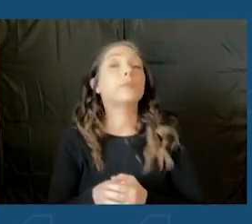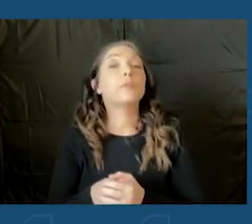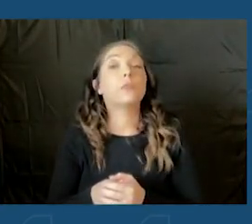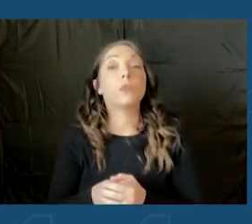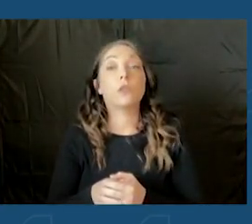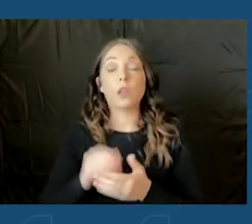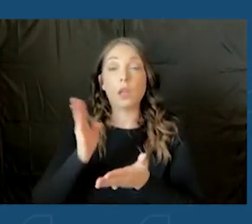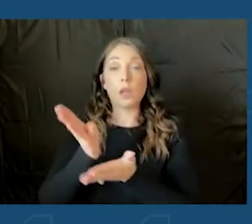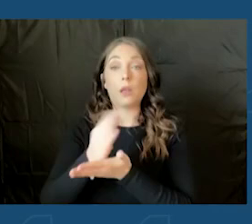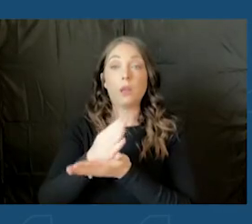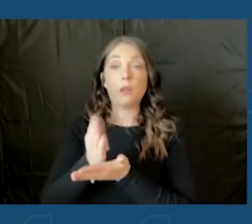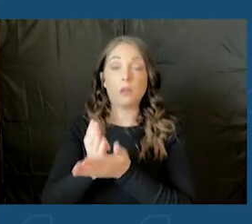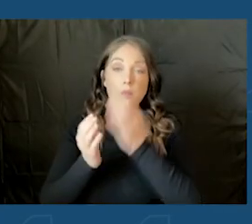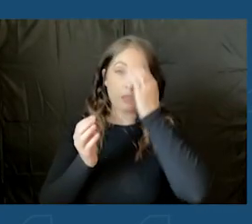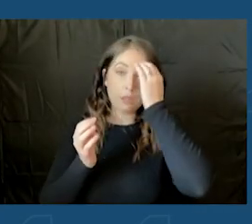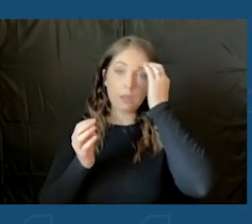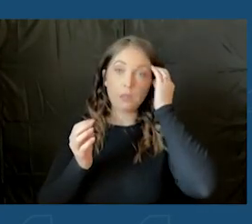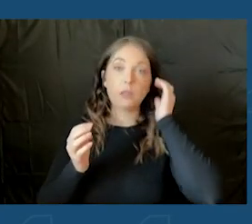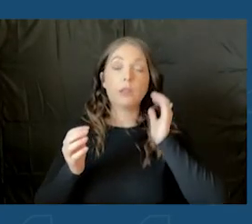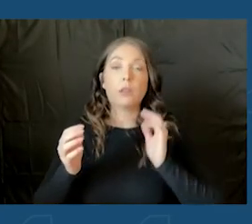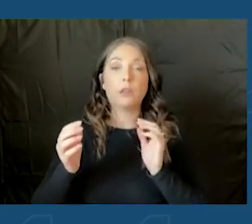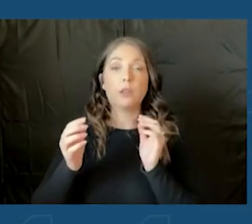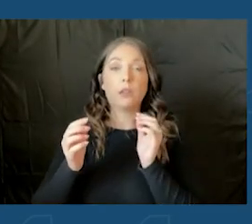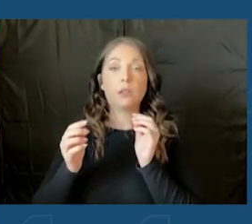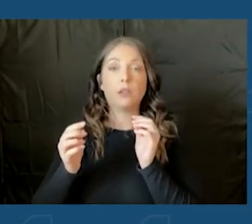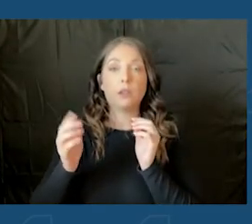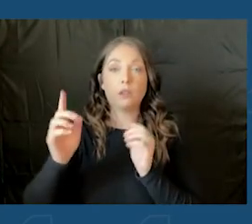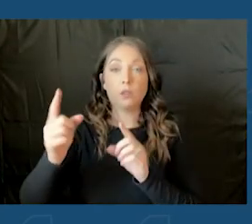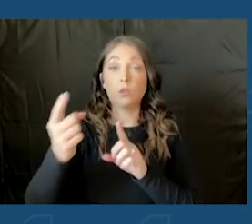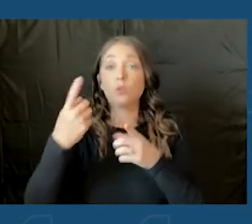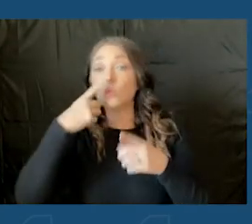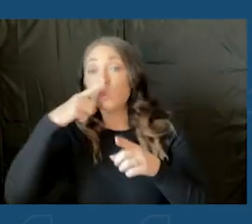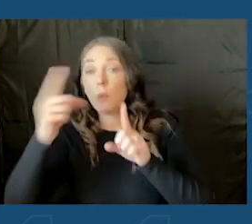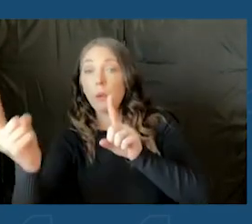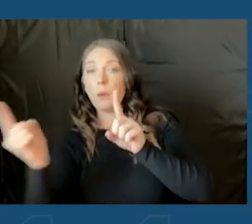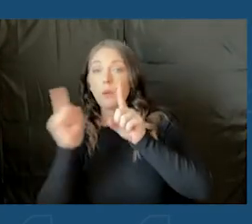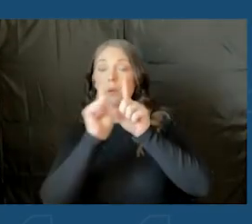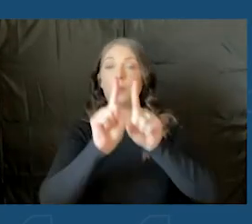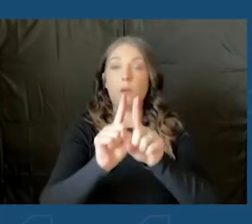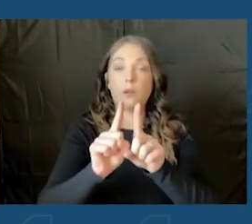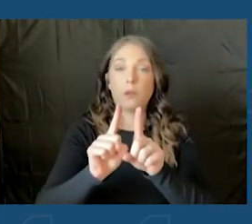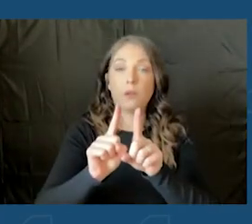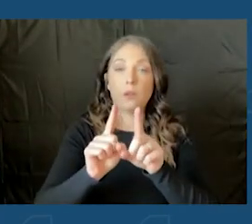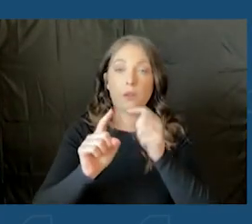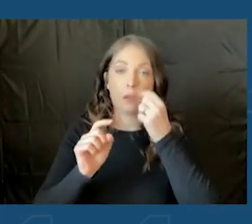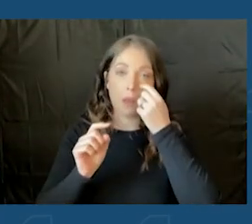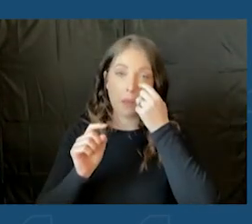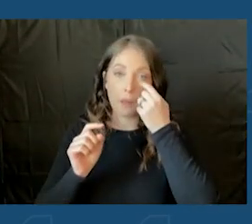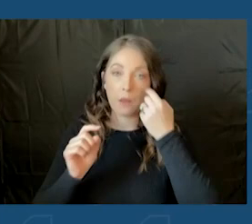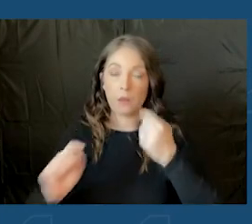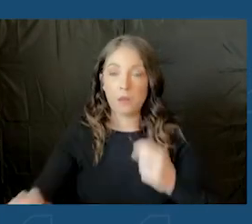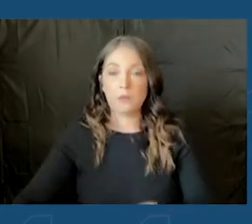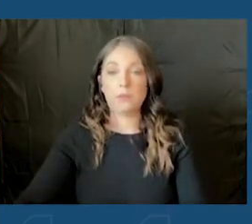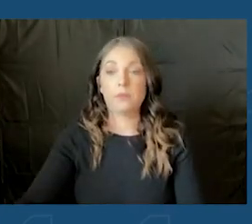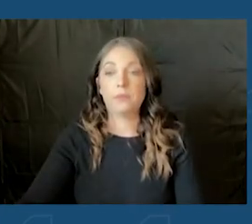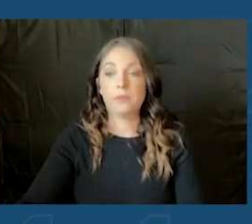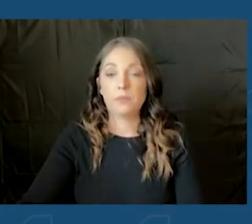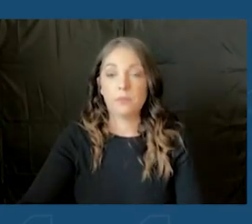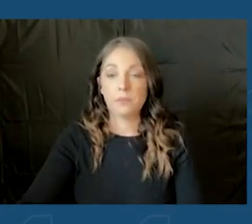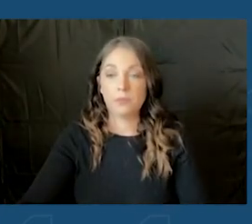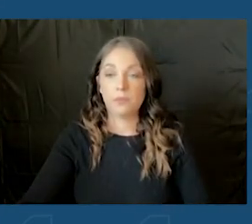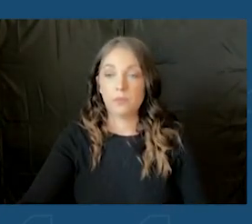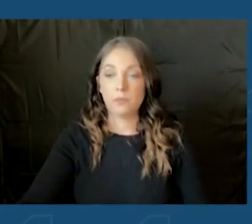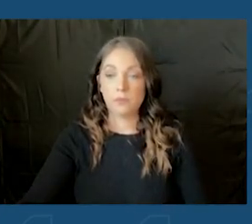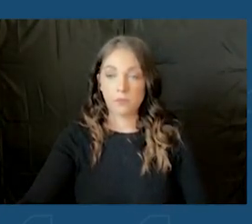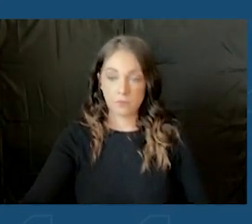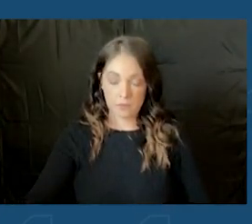governor signed Step up to the podium. included. I can't see you, I'm sorry. I can't see you with my camera. I